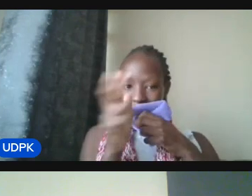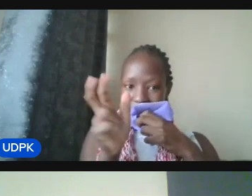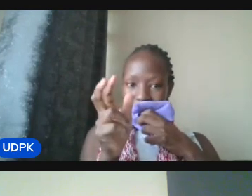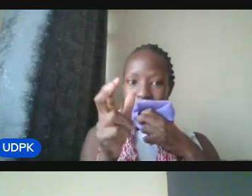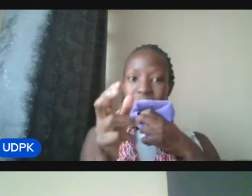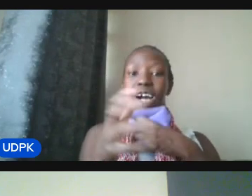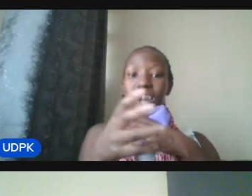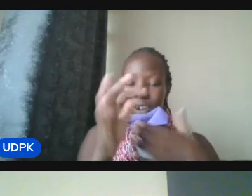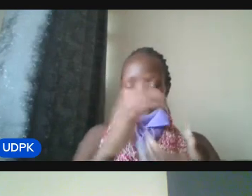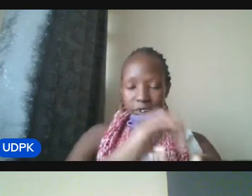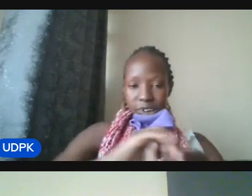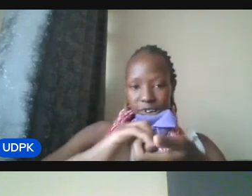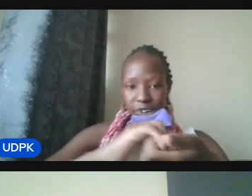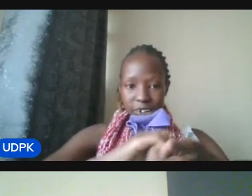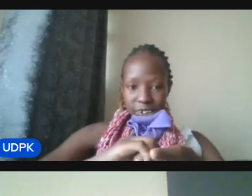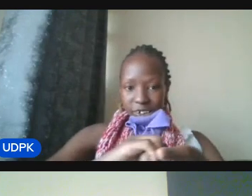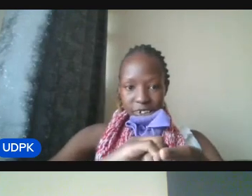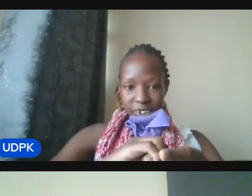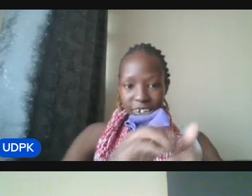and shadow banning